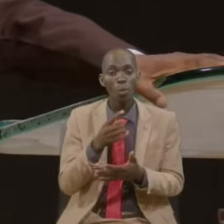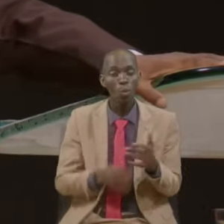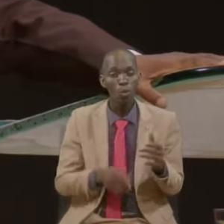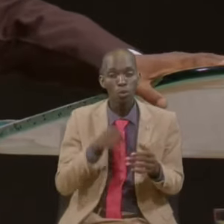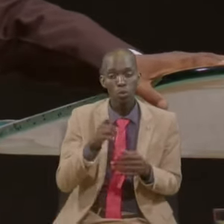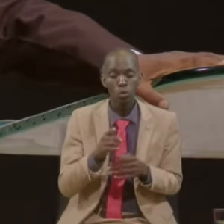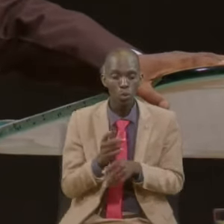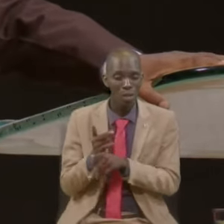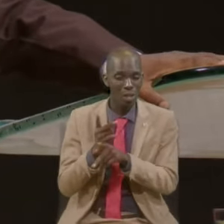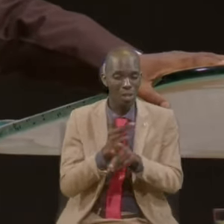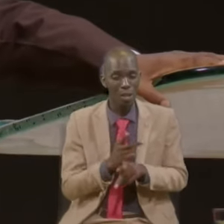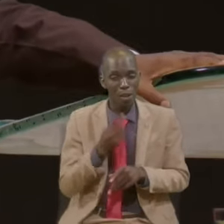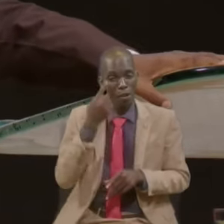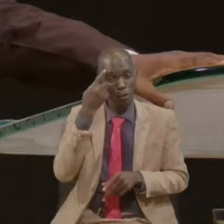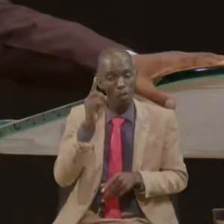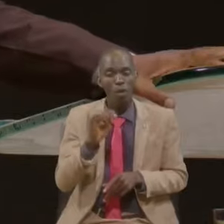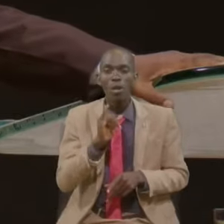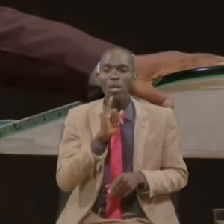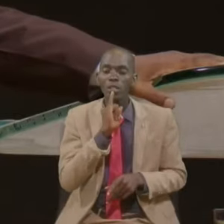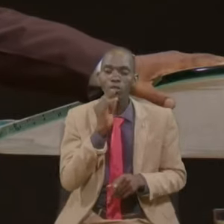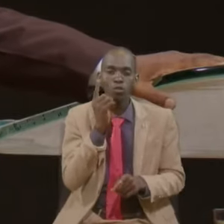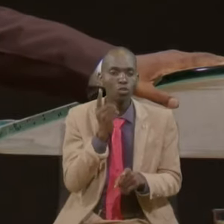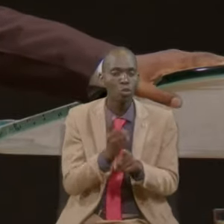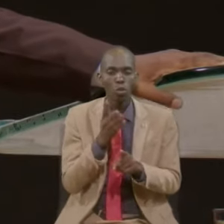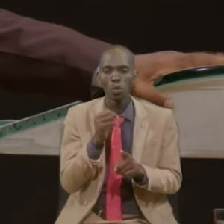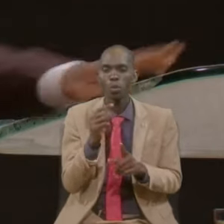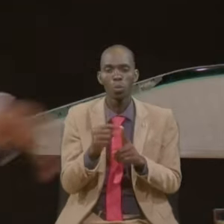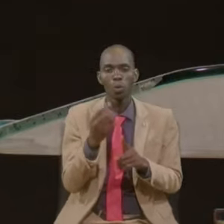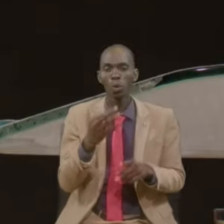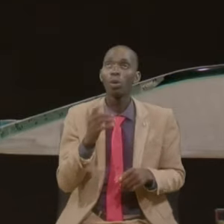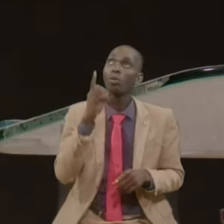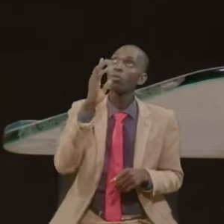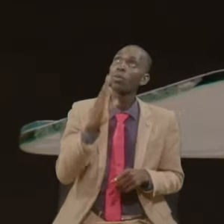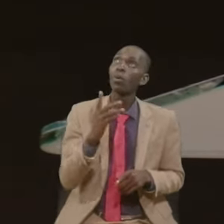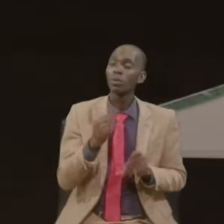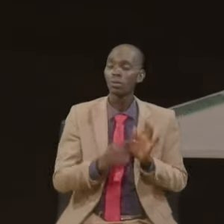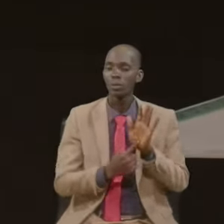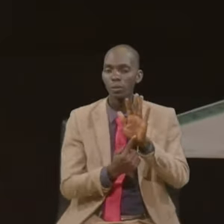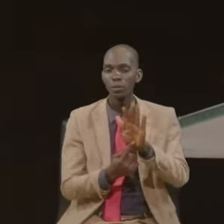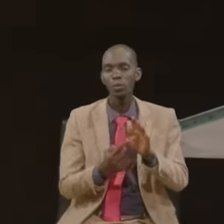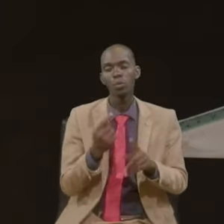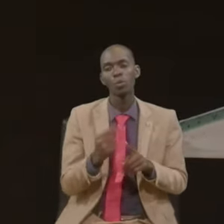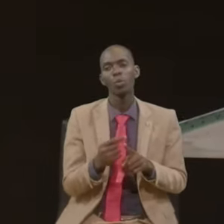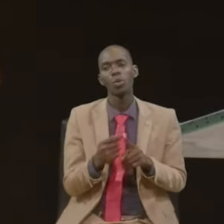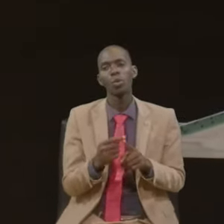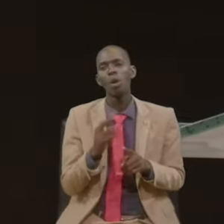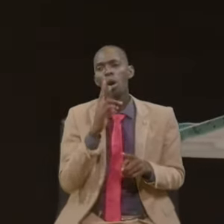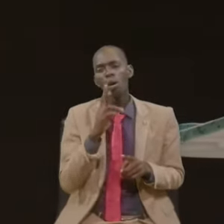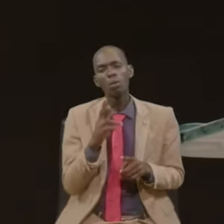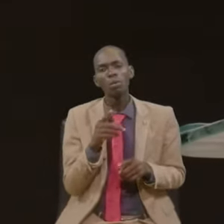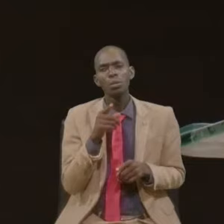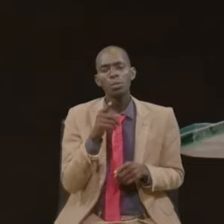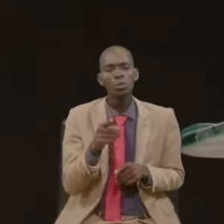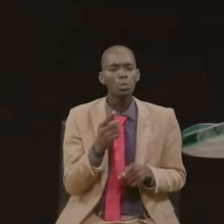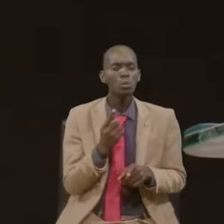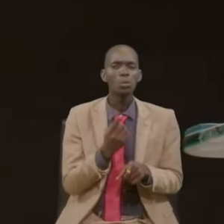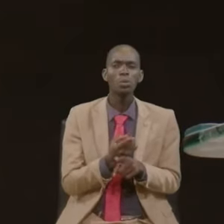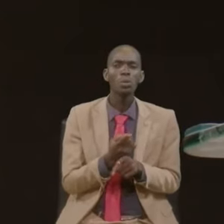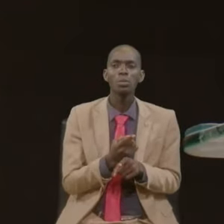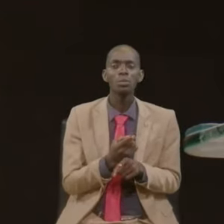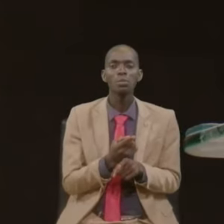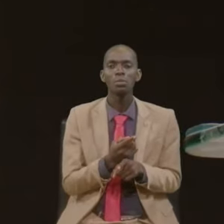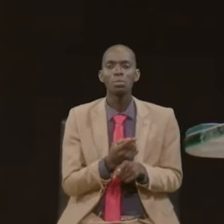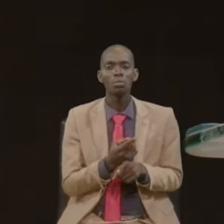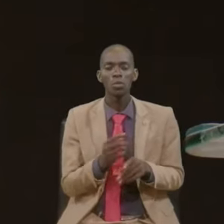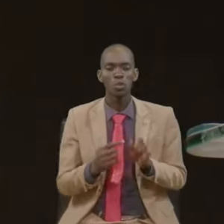for is the word of God, is the revelation of the word of God? Are you just acting as if you really